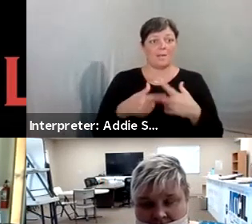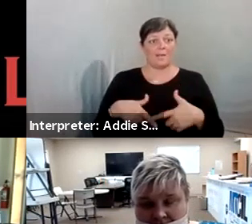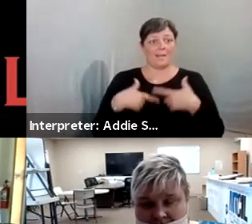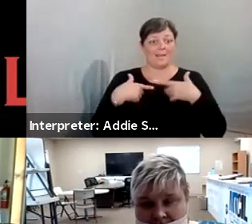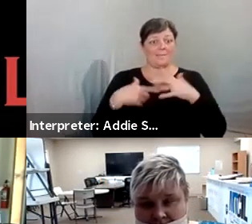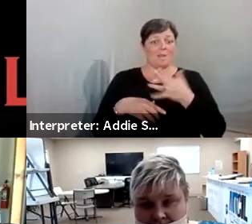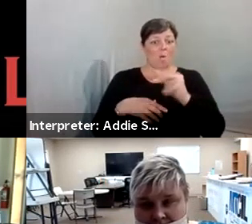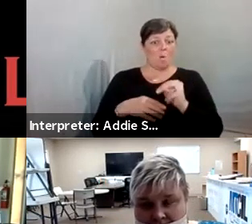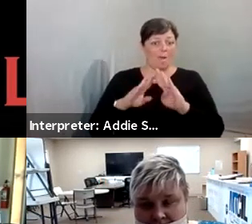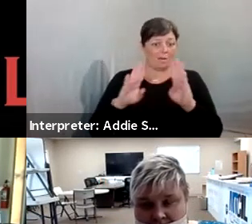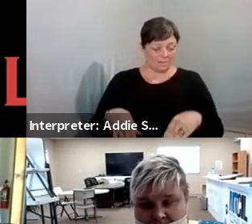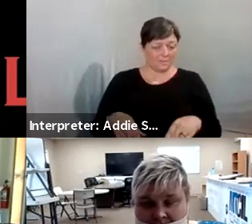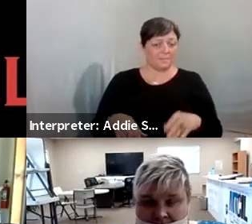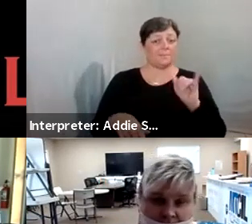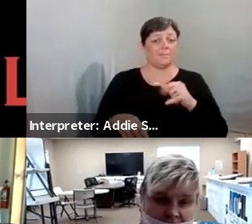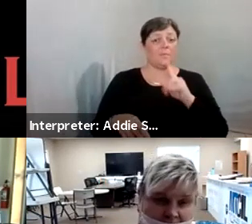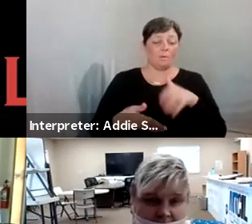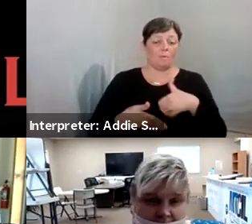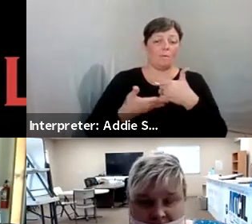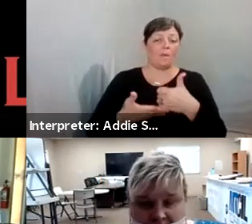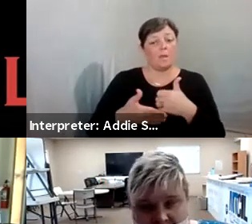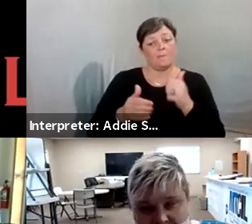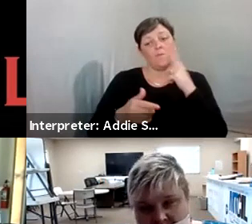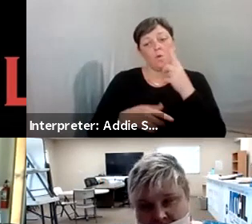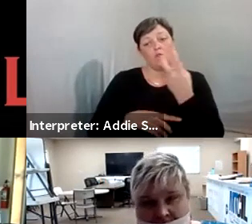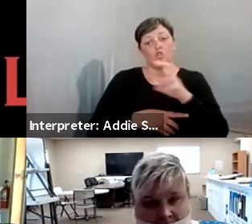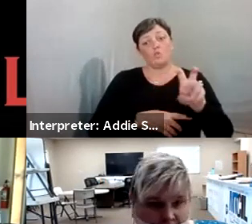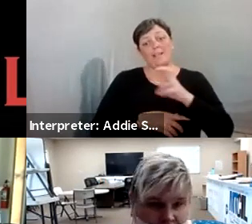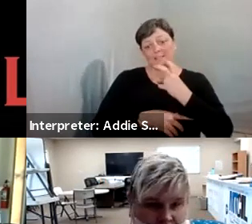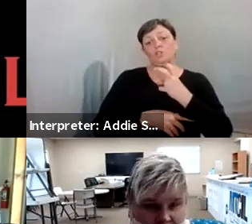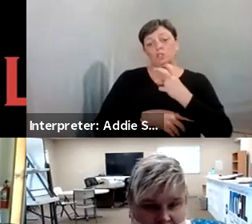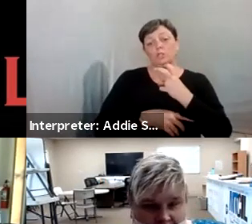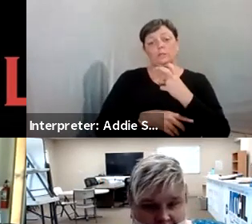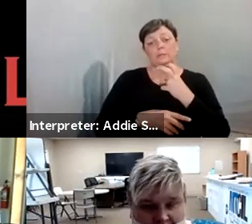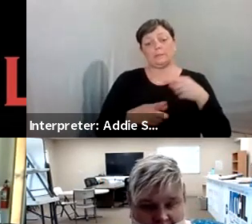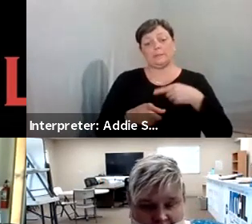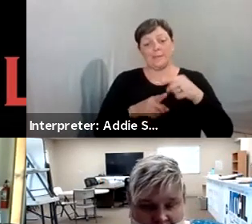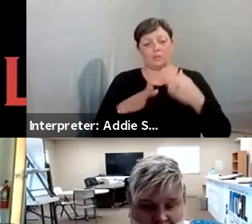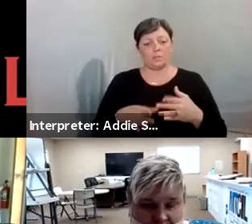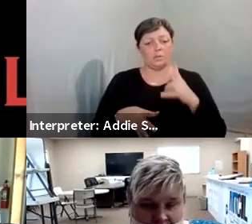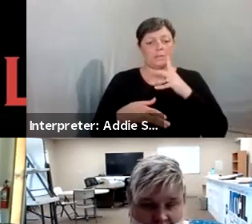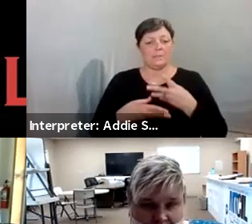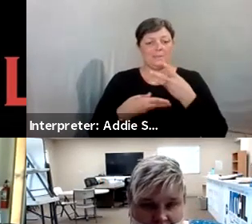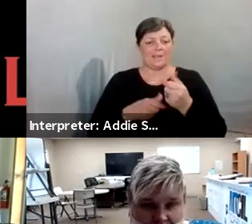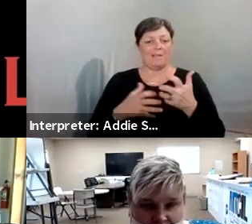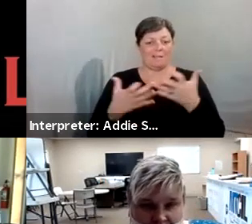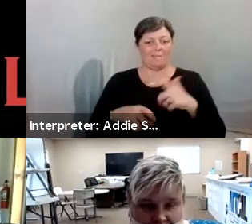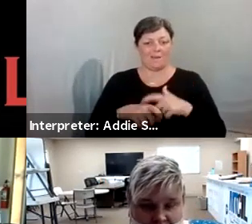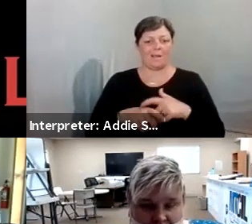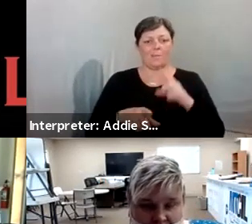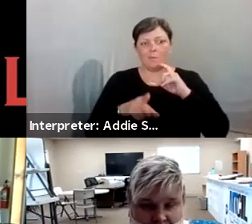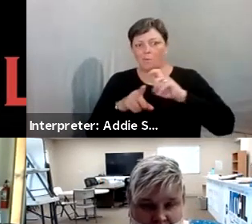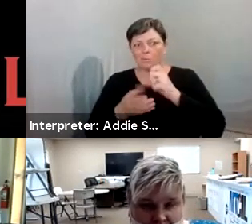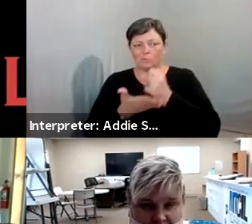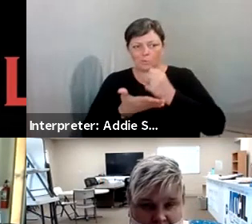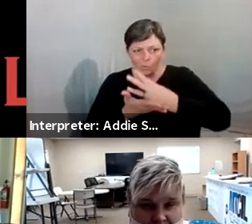own home, which is going to be a great help to the transition specialists. They spend a lot of time calling social workers,